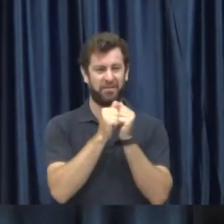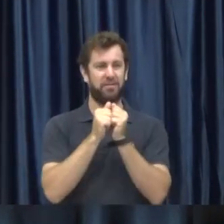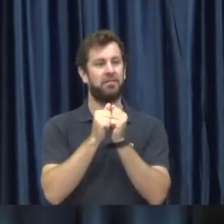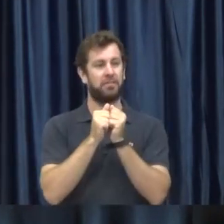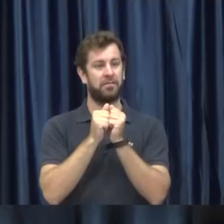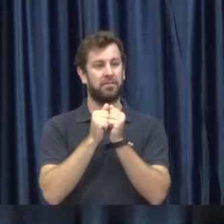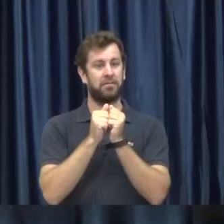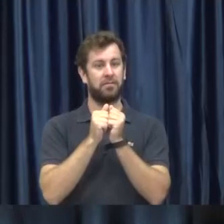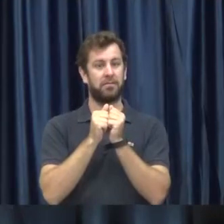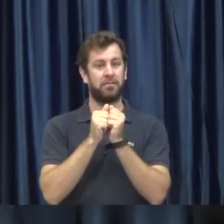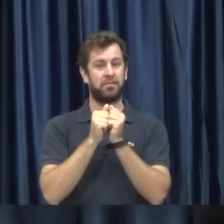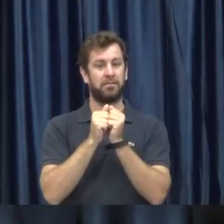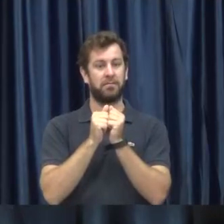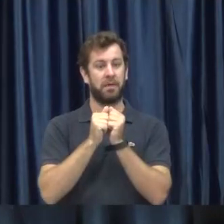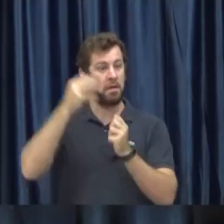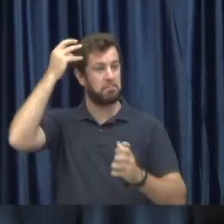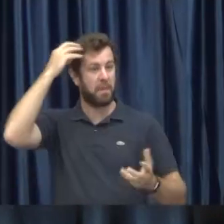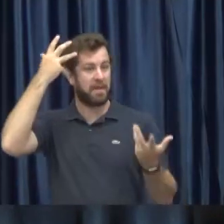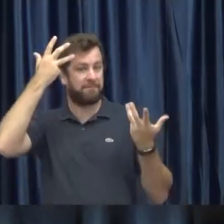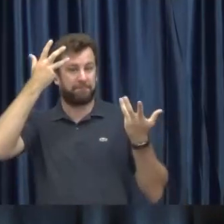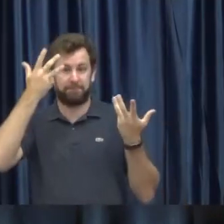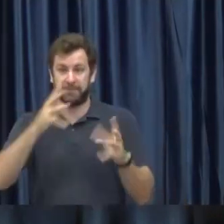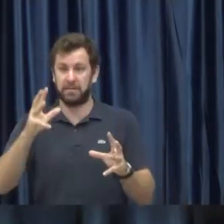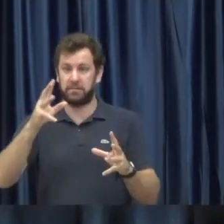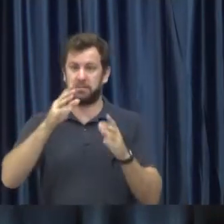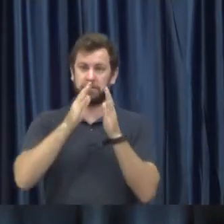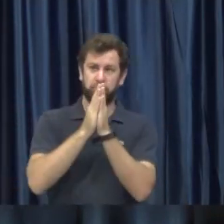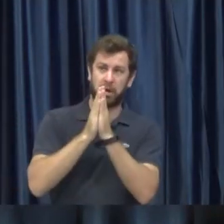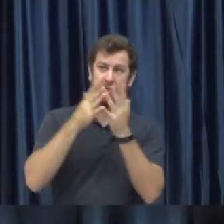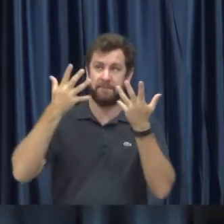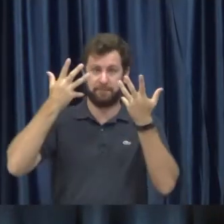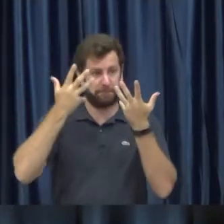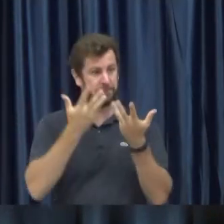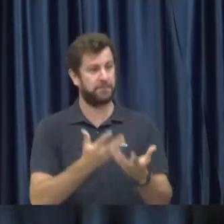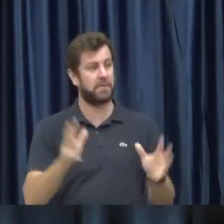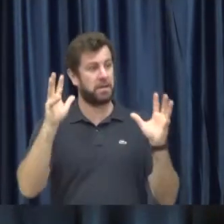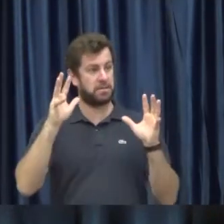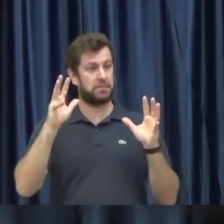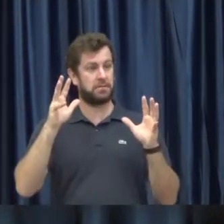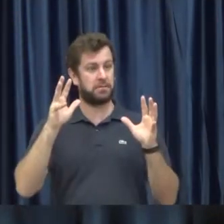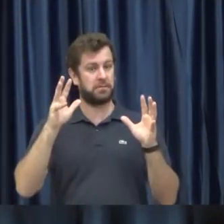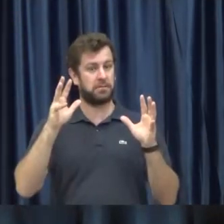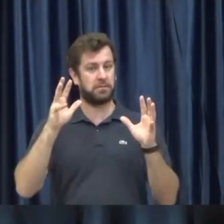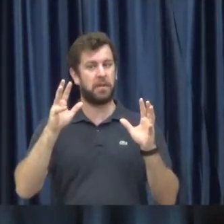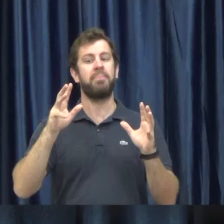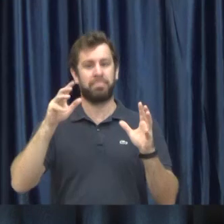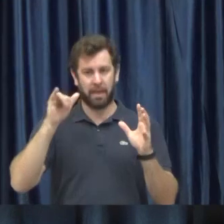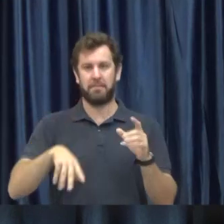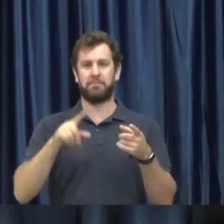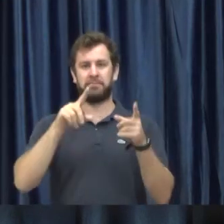But once the Imam said the salams and he ended his prayers, the test is on.